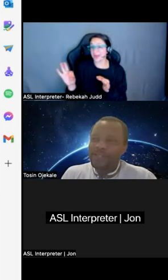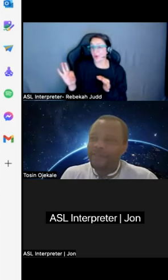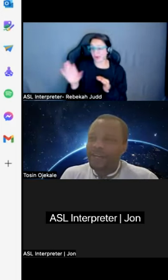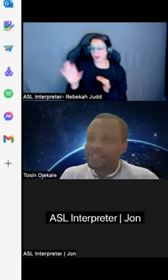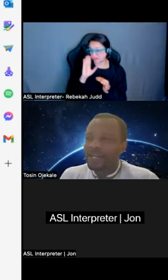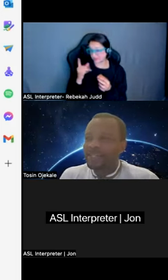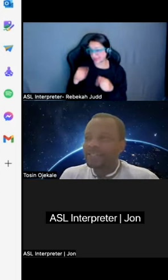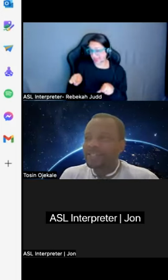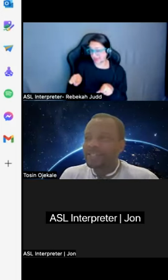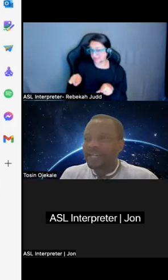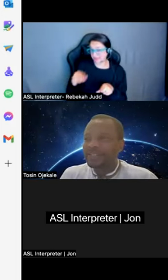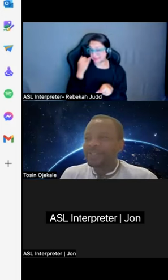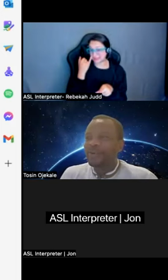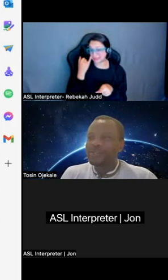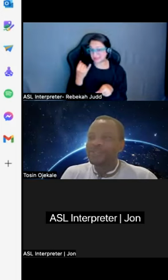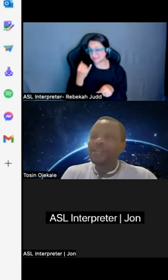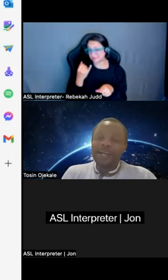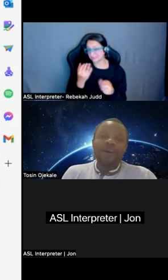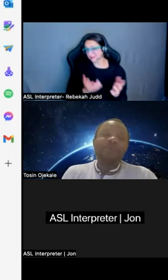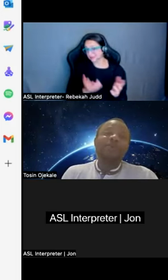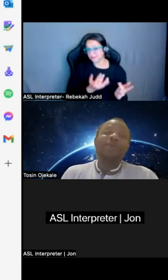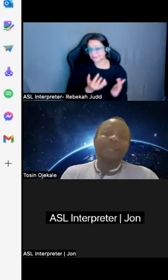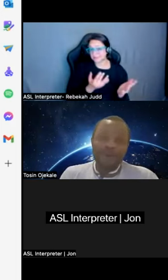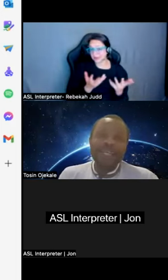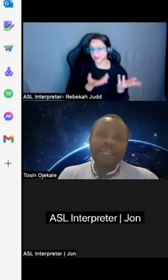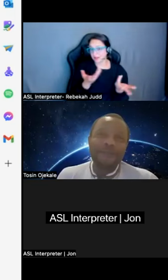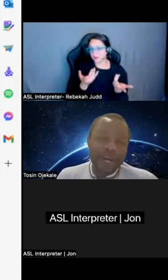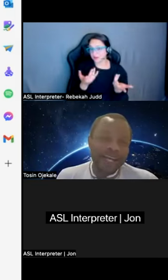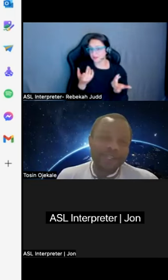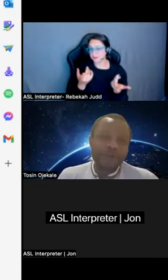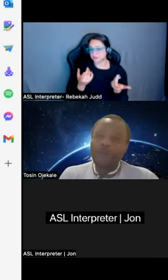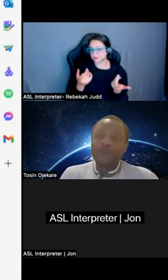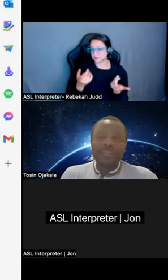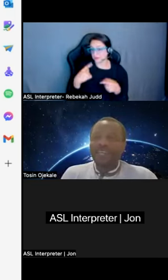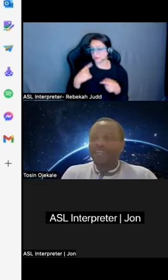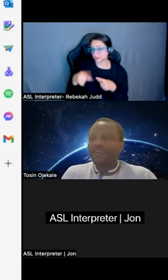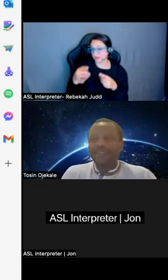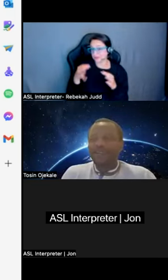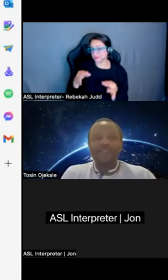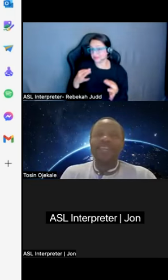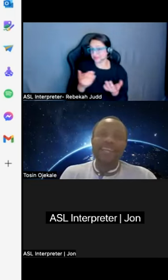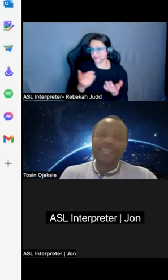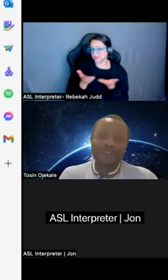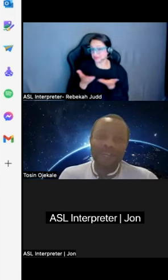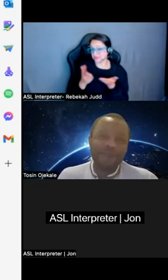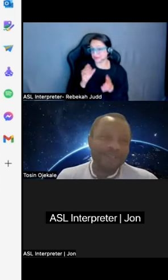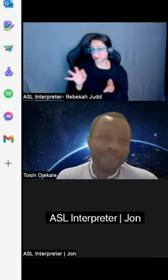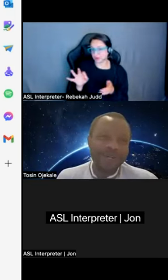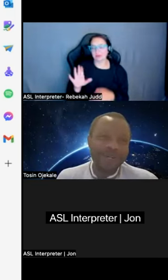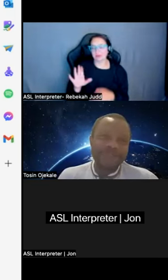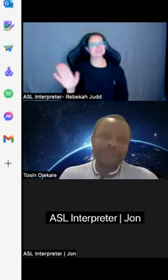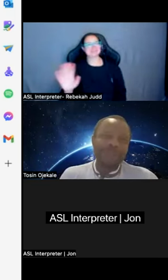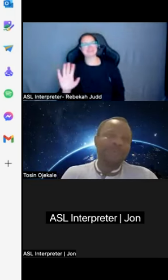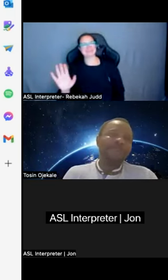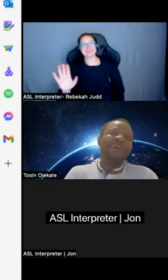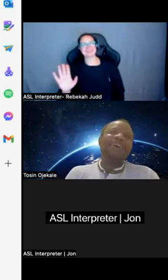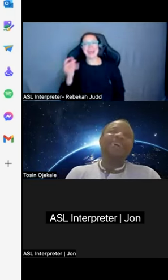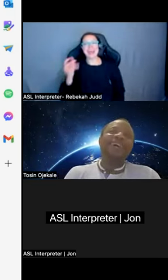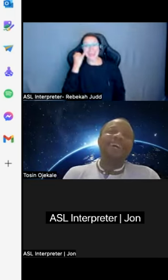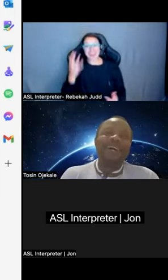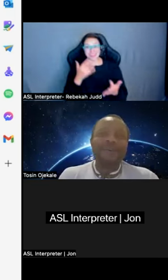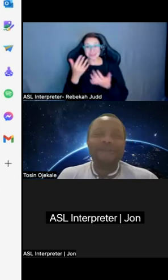of servers and data to the cost. So when there's fire, your thinking is not about whether to switch off